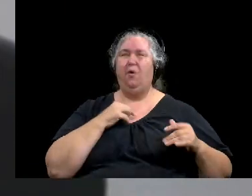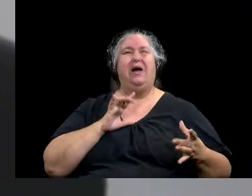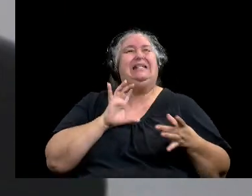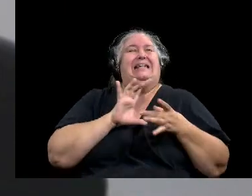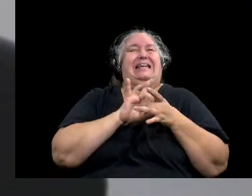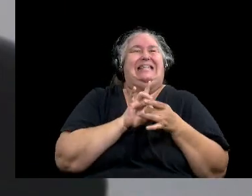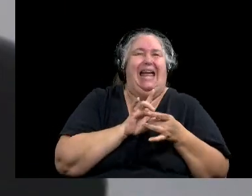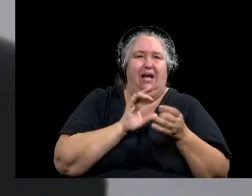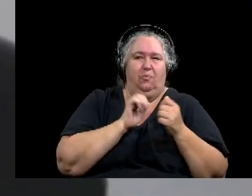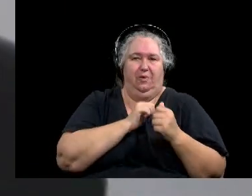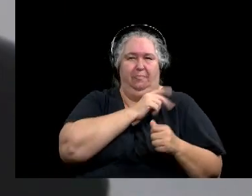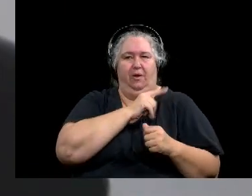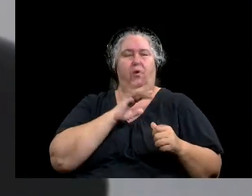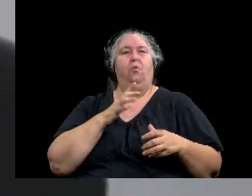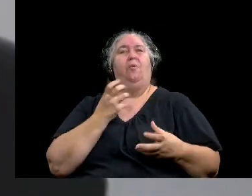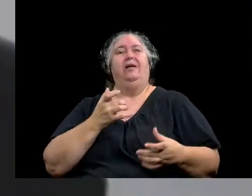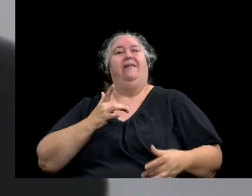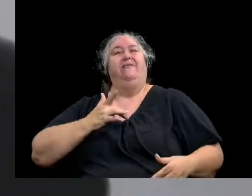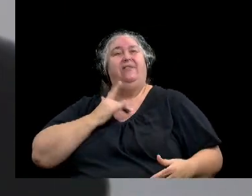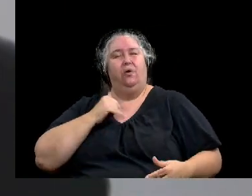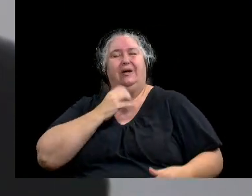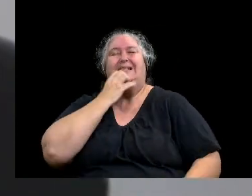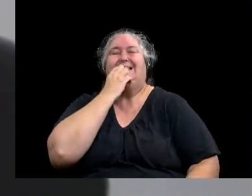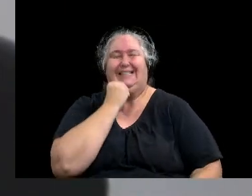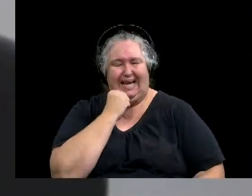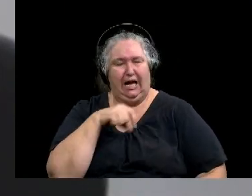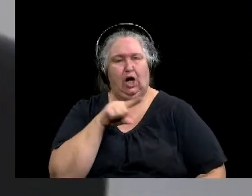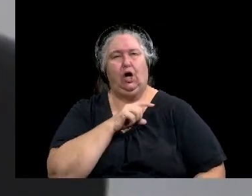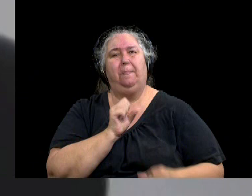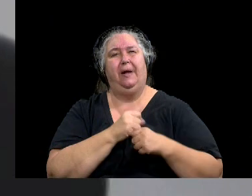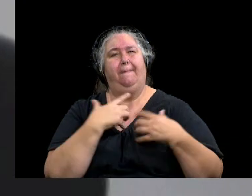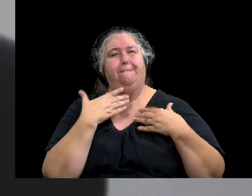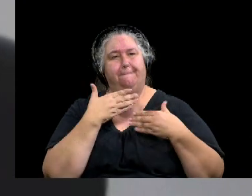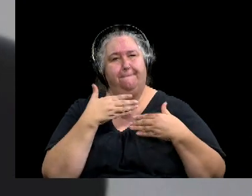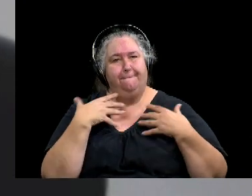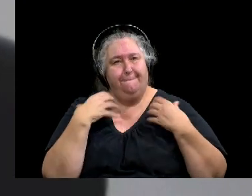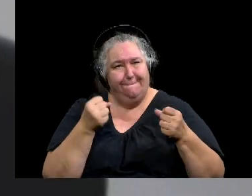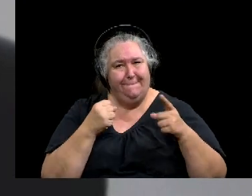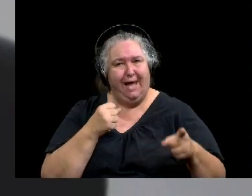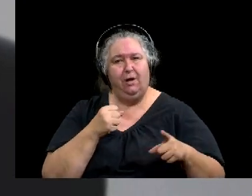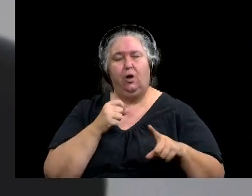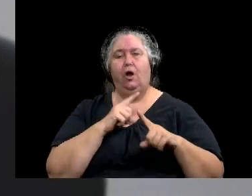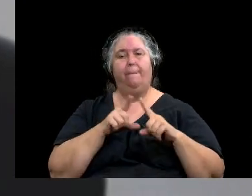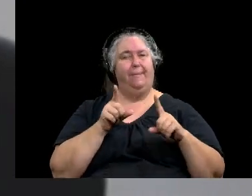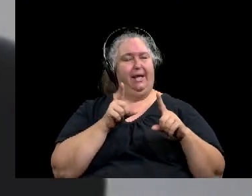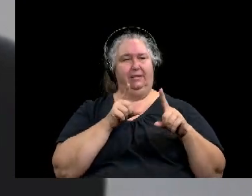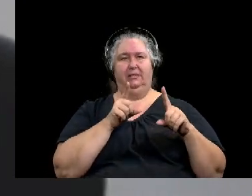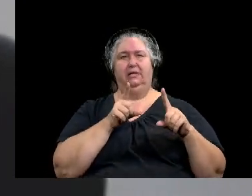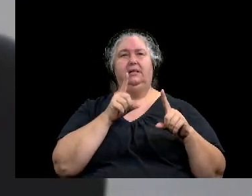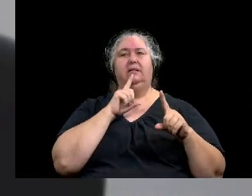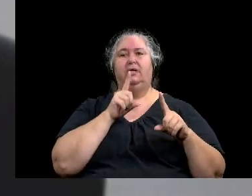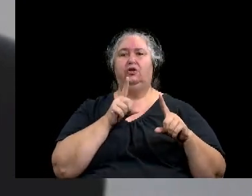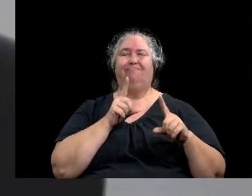want them to feel that we care about them and we want to make them better. But there's just that extra layer